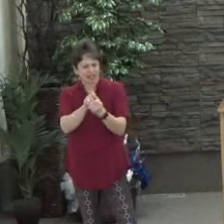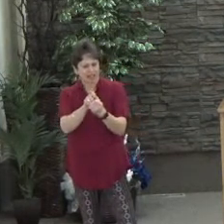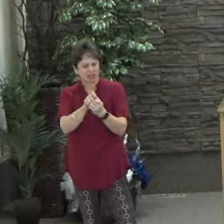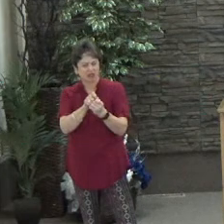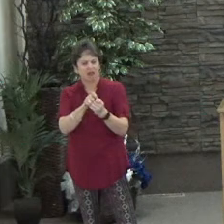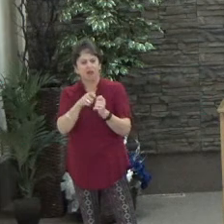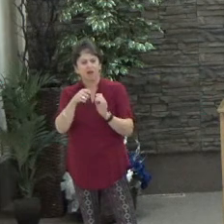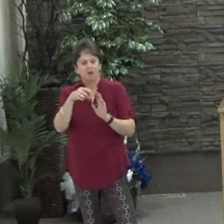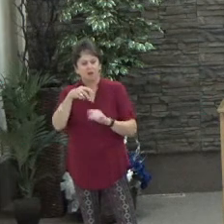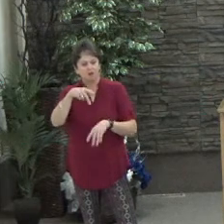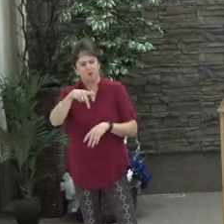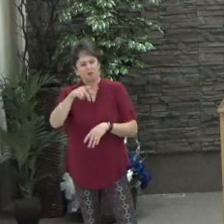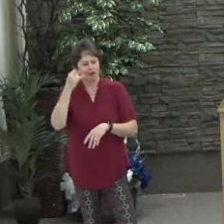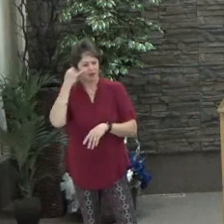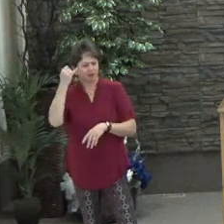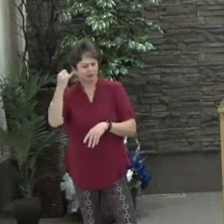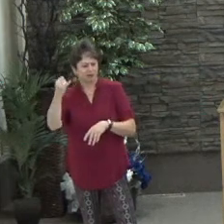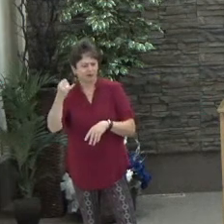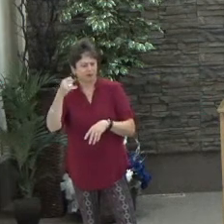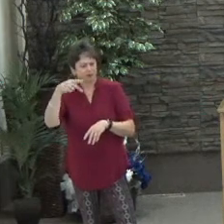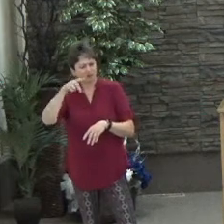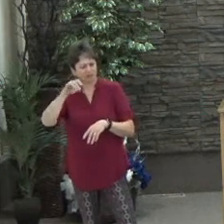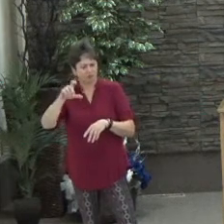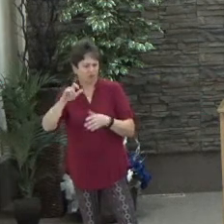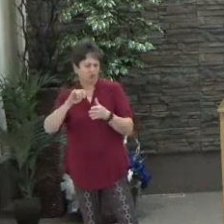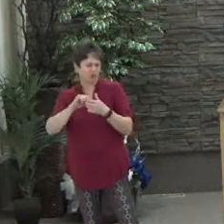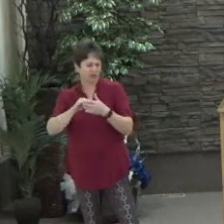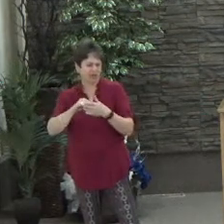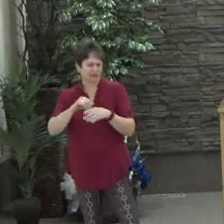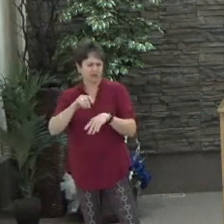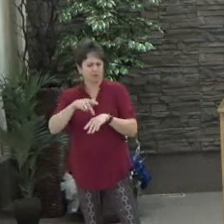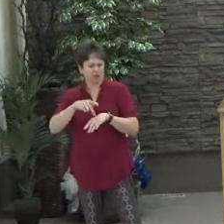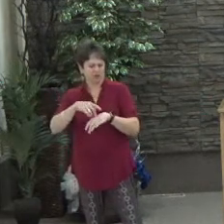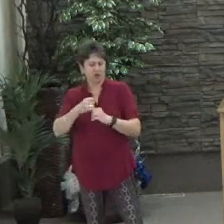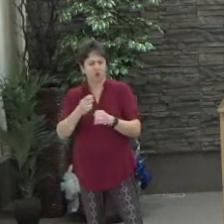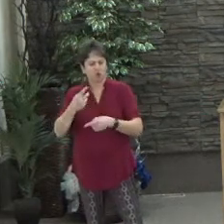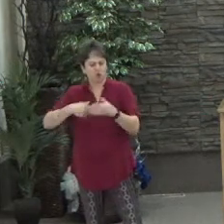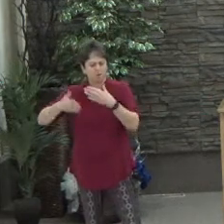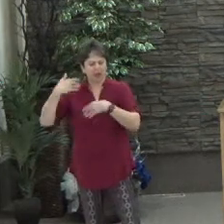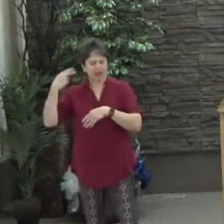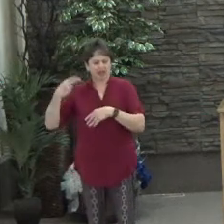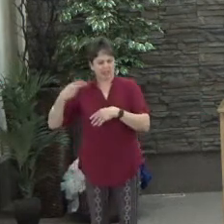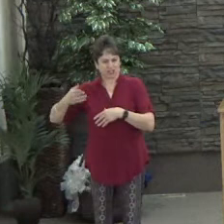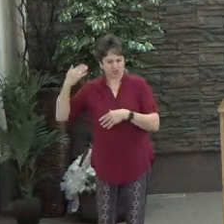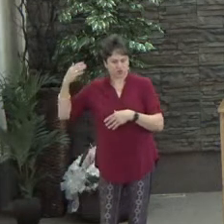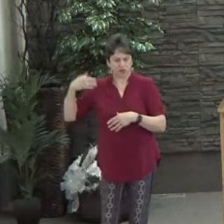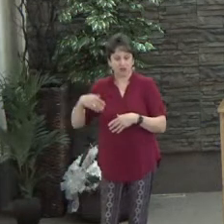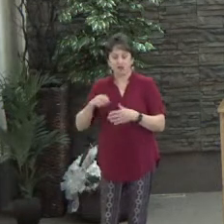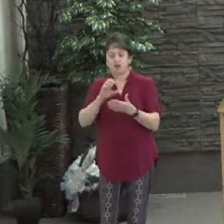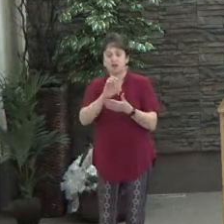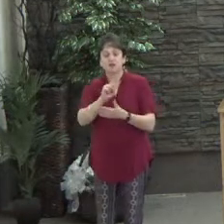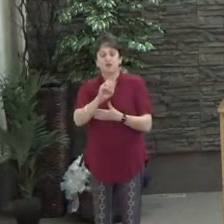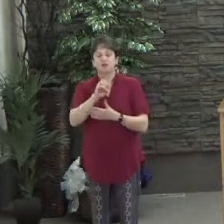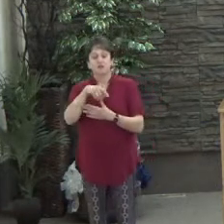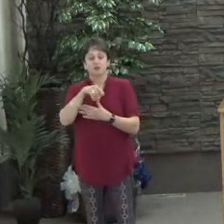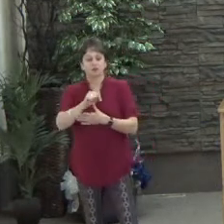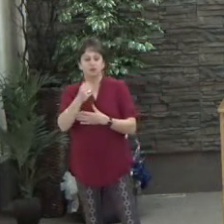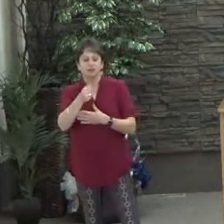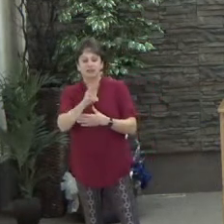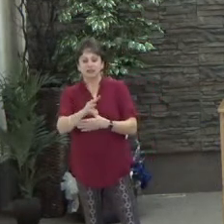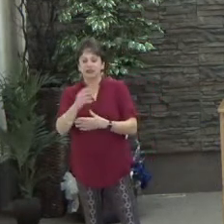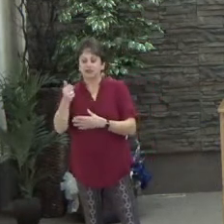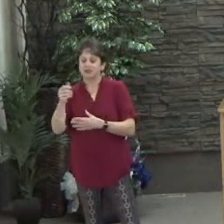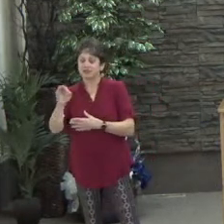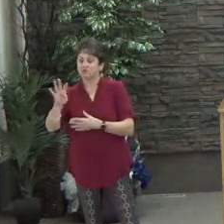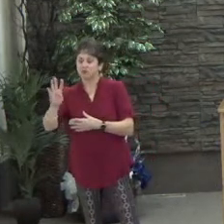that Peter is making. So I want to go back in history just a little bit. The date was September 16th,